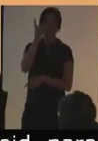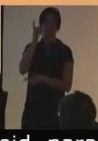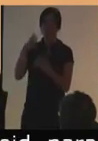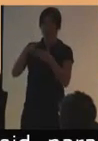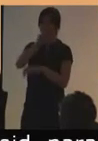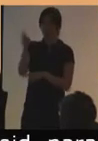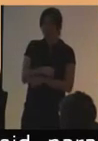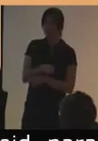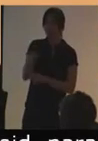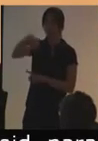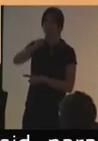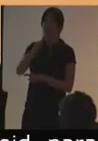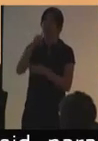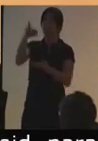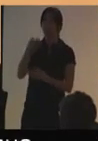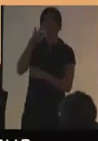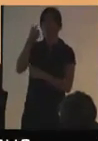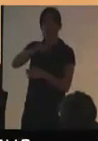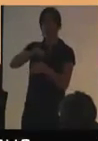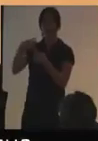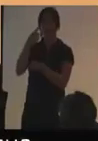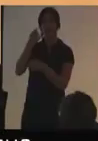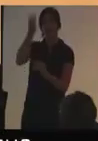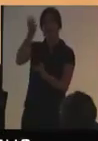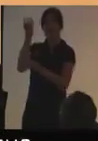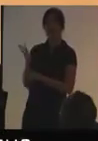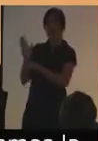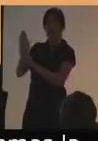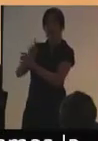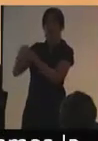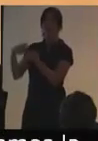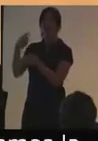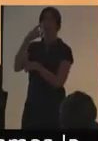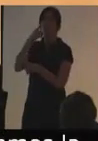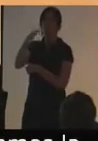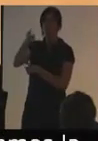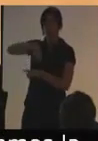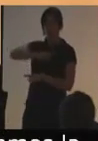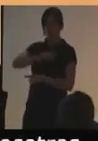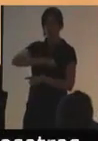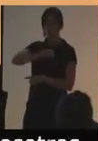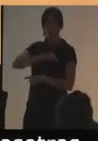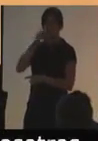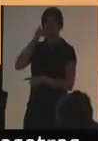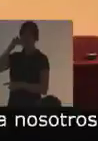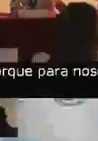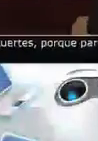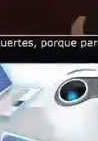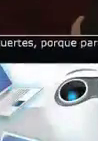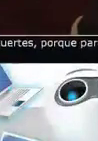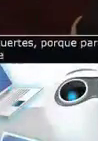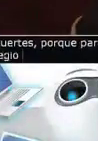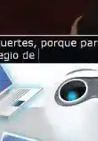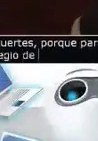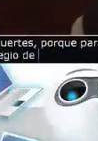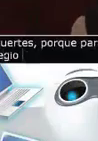are invited to propose ideas. And we wish you all the best, because for us it would be a great privilege to have at least one of